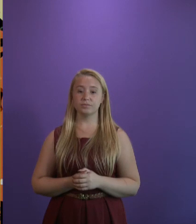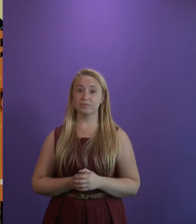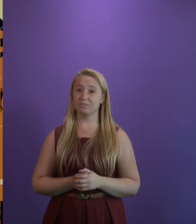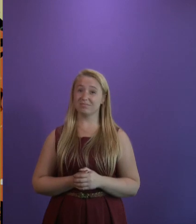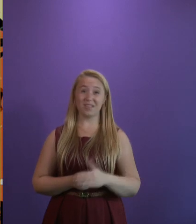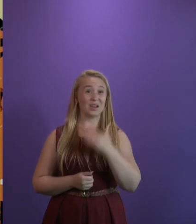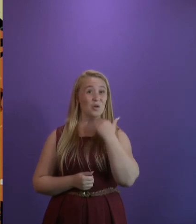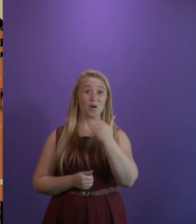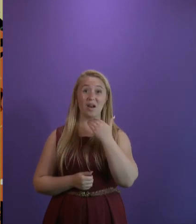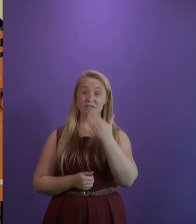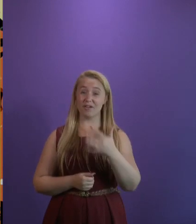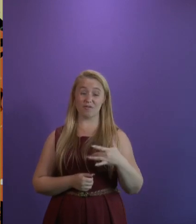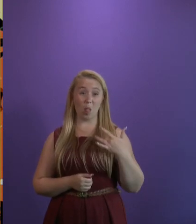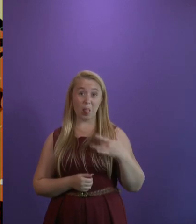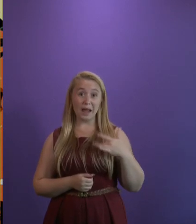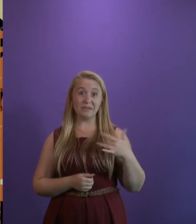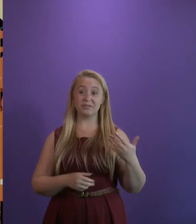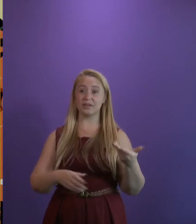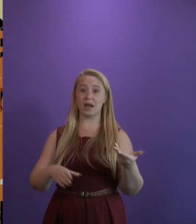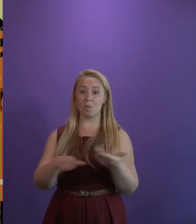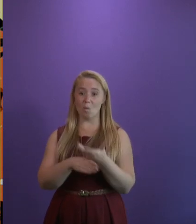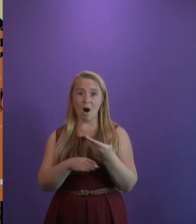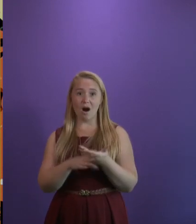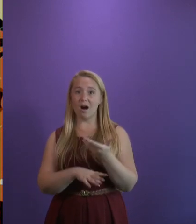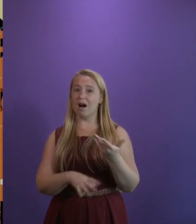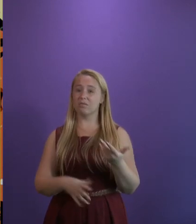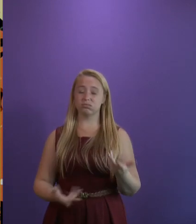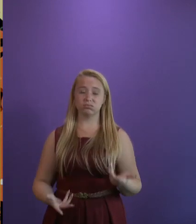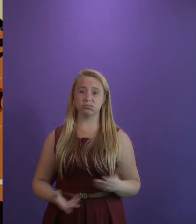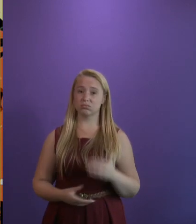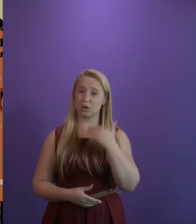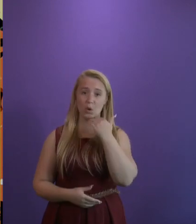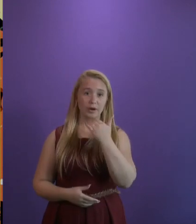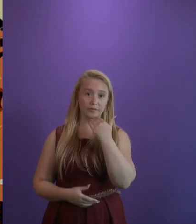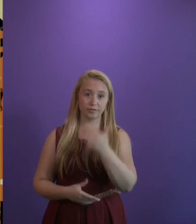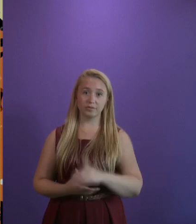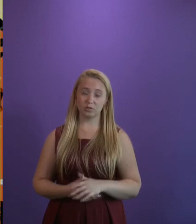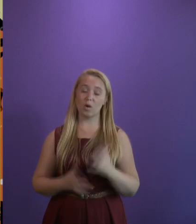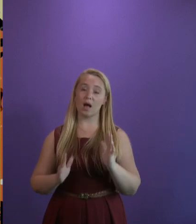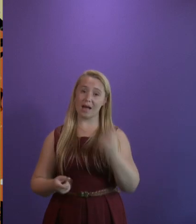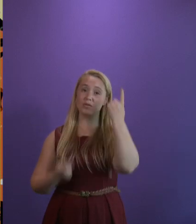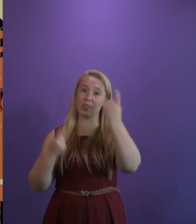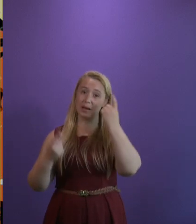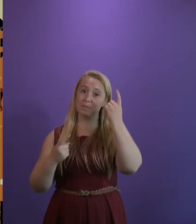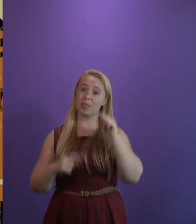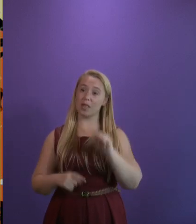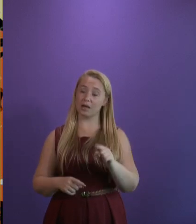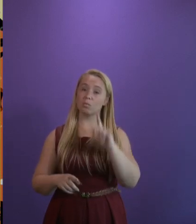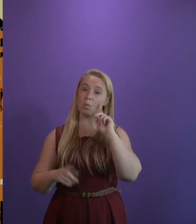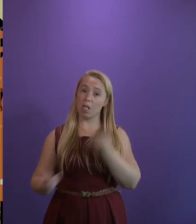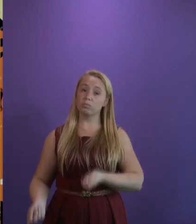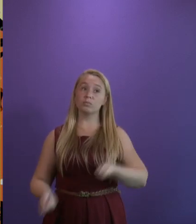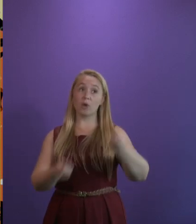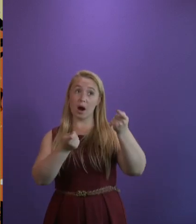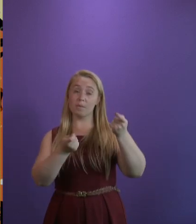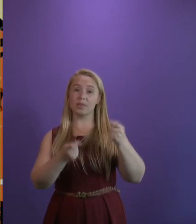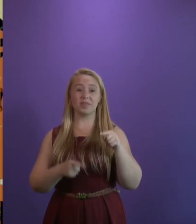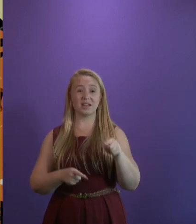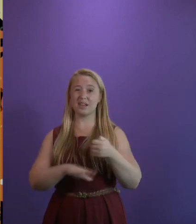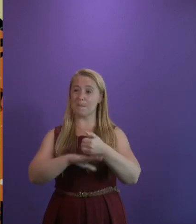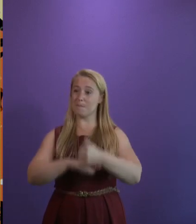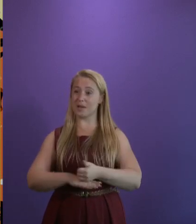on that and work as a councillor as well. You know, we need to address that issue, and it's something we are raising as well. It's a basic barrier